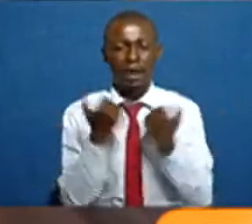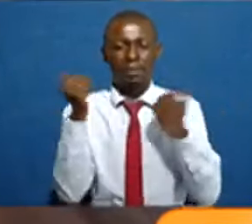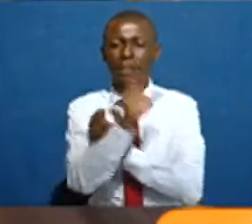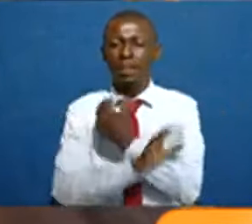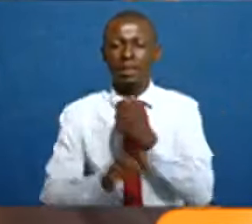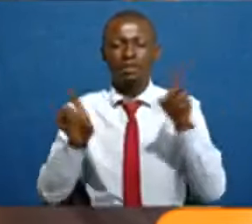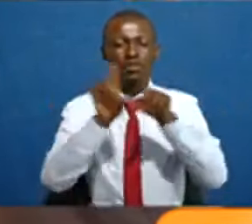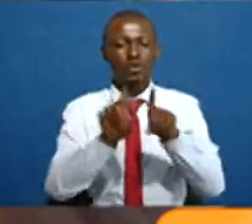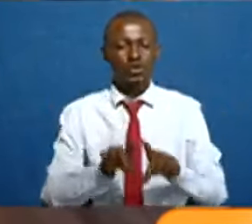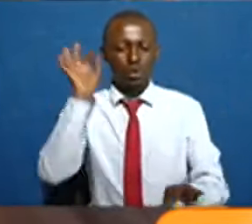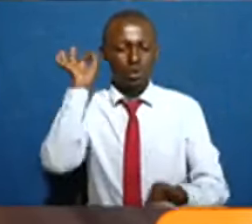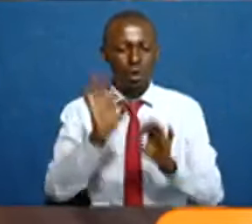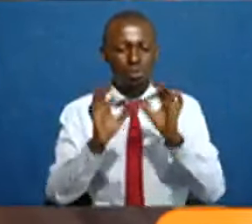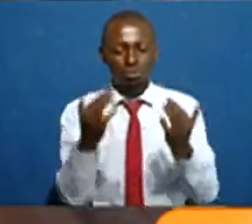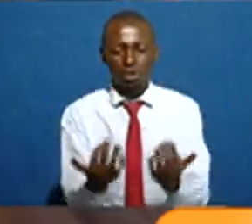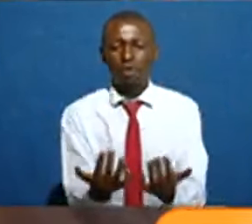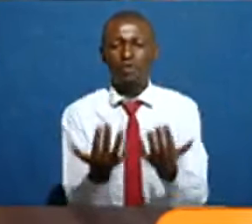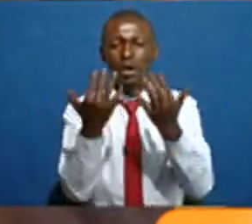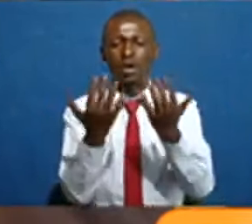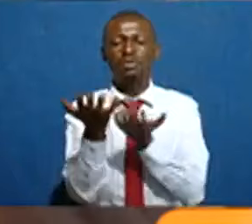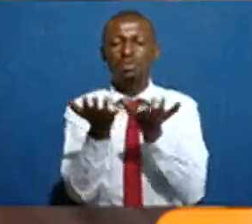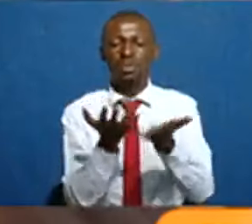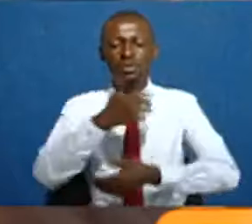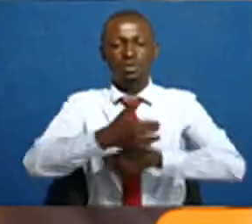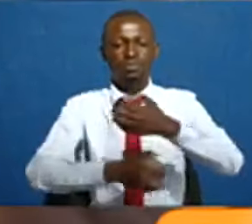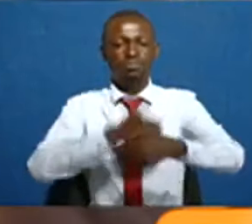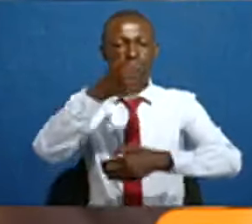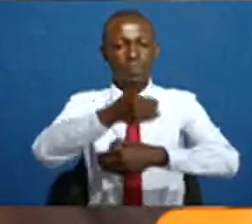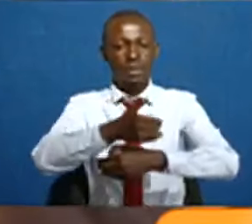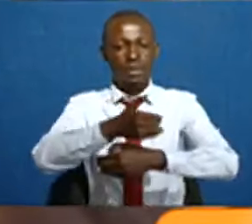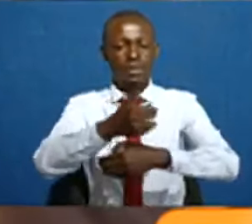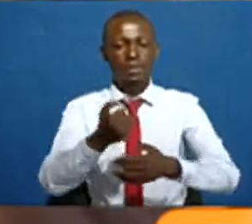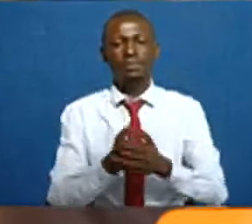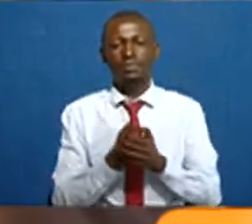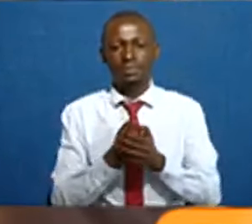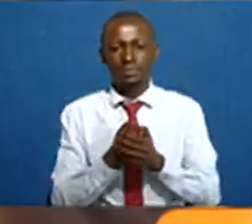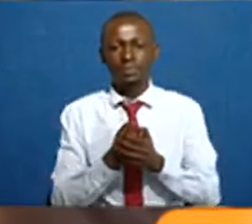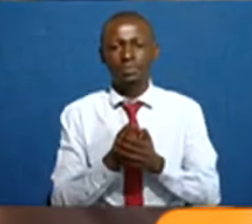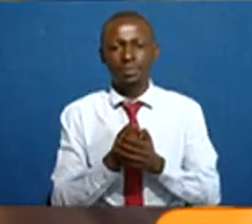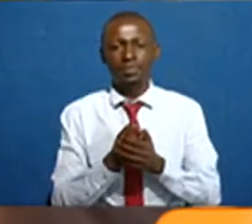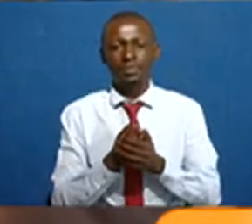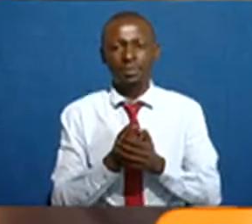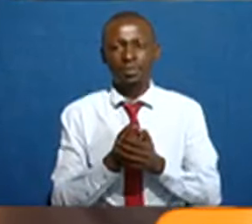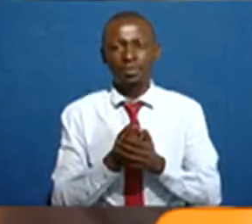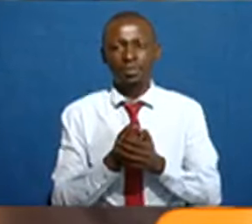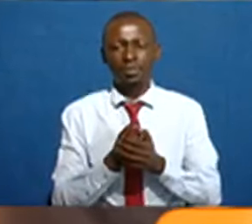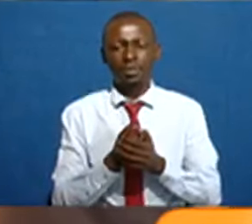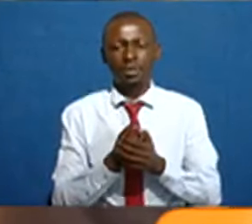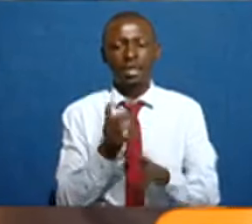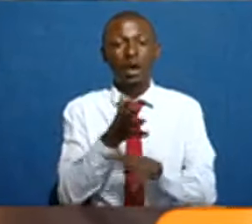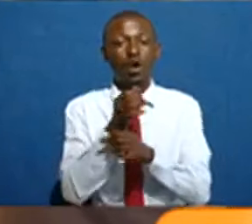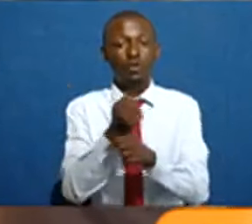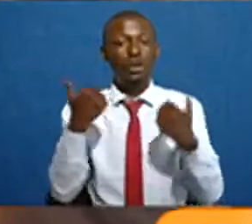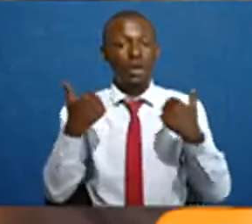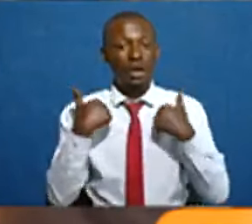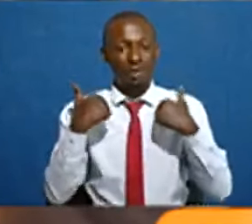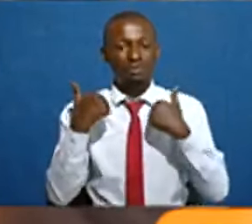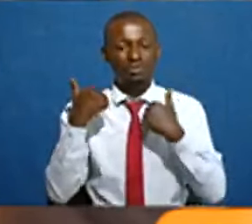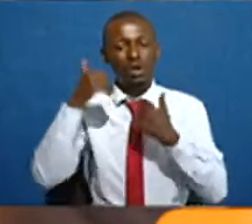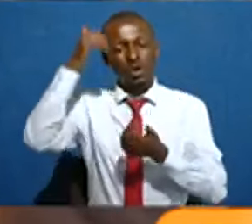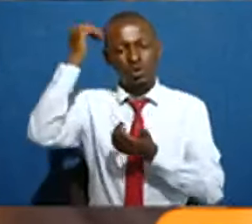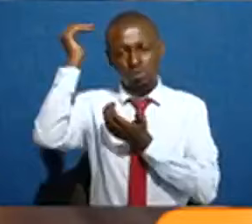and arson attack on this commercial building. Despite the tragedy, they remain resolute and hopeful,